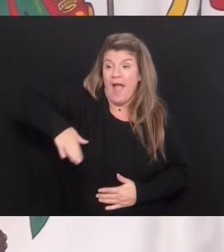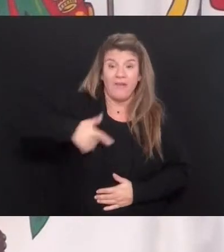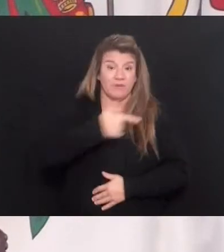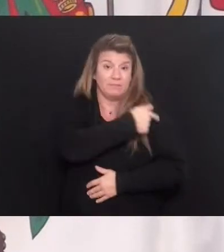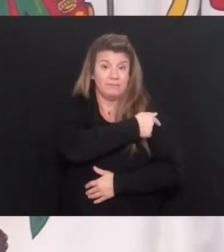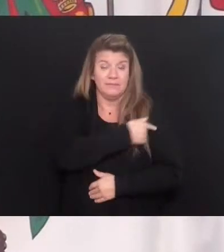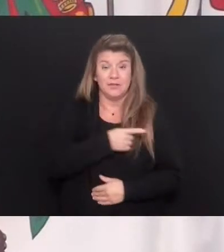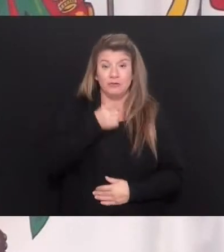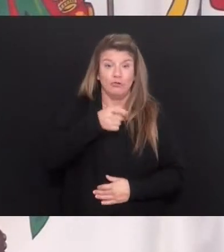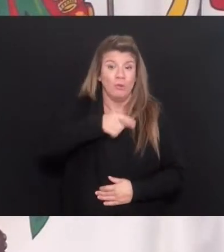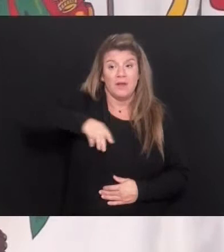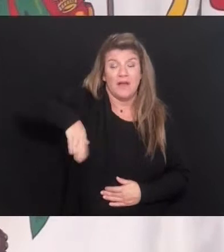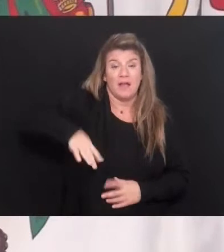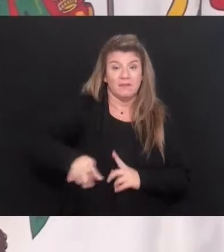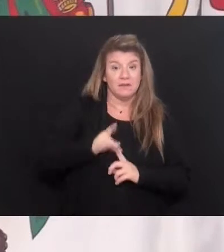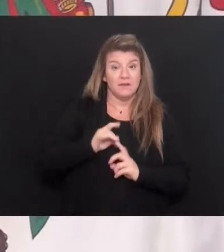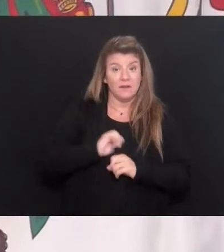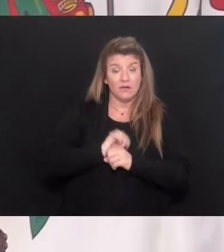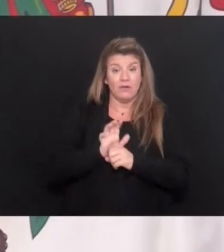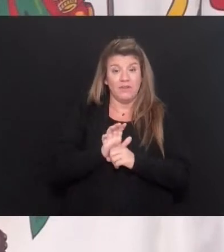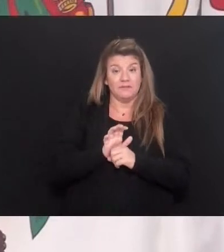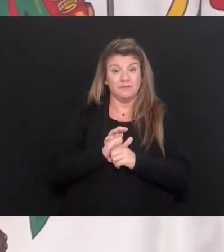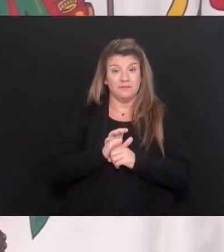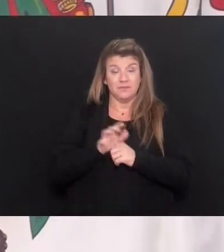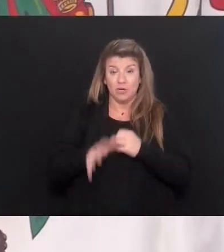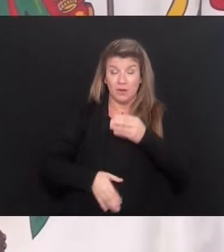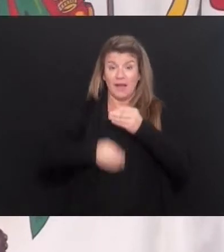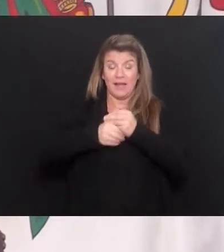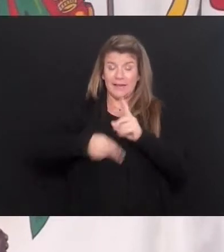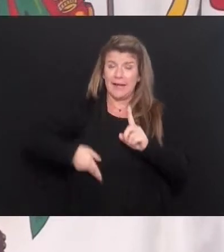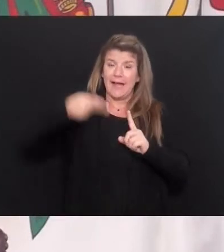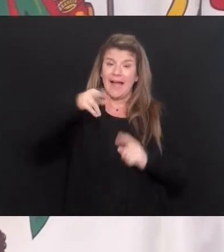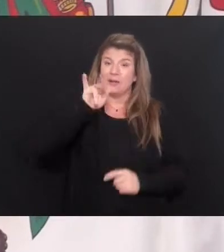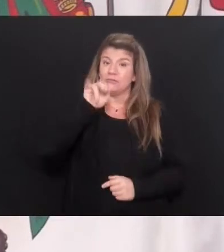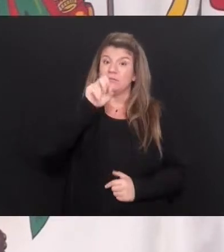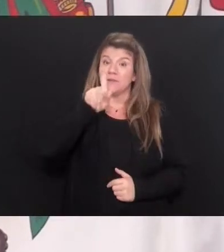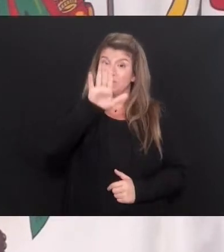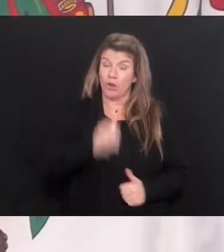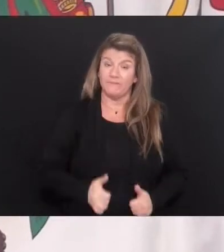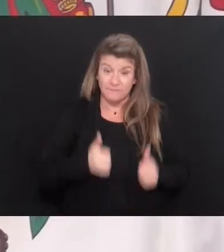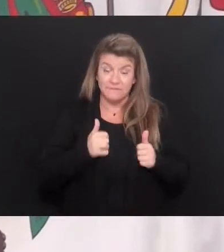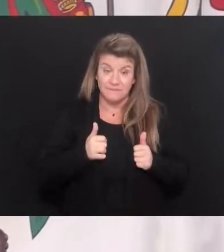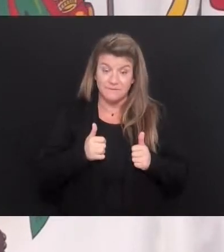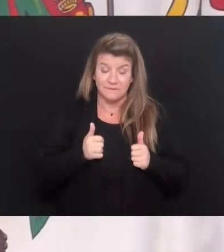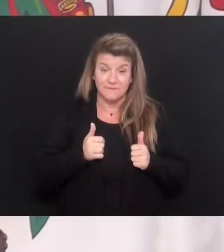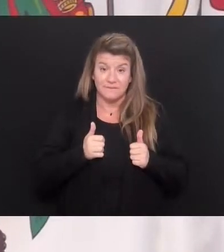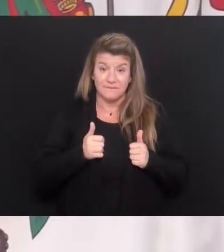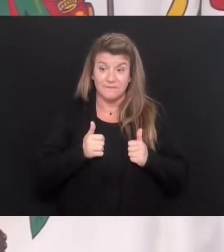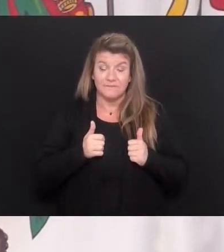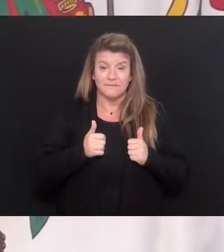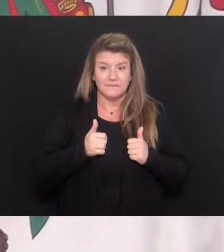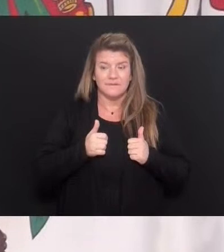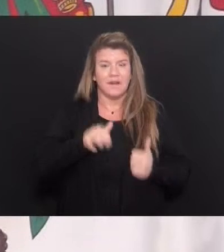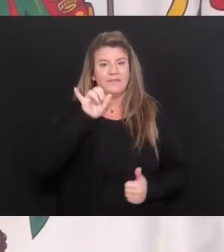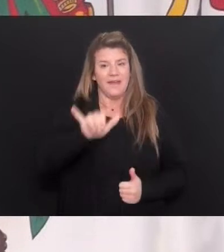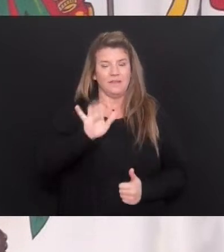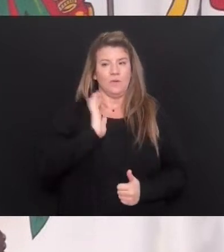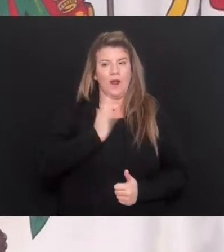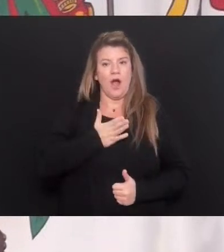COVID, you're running a big risk. And that's what, you know, our good Senator